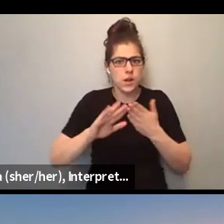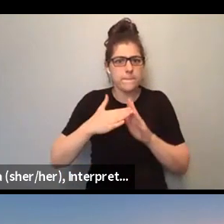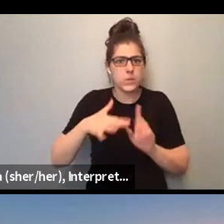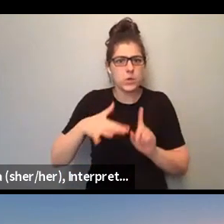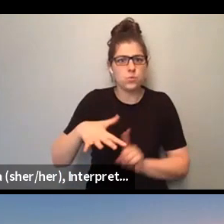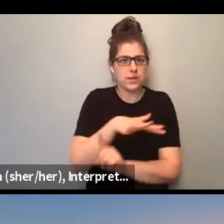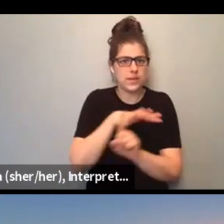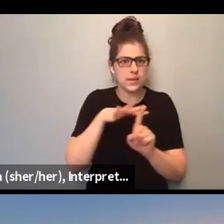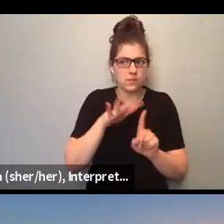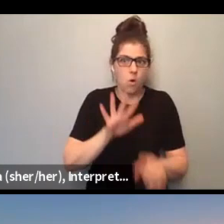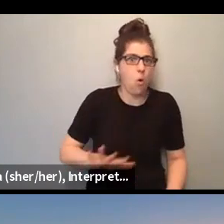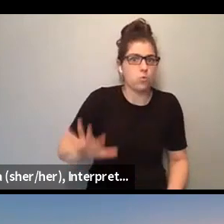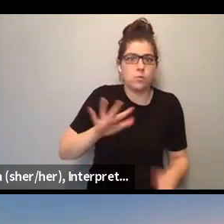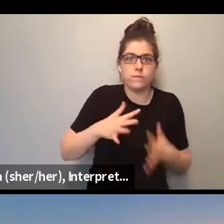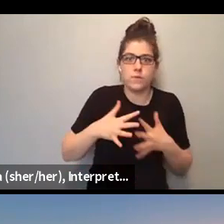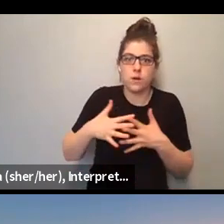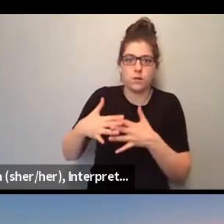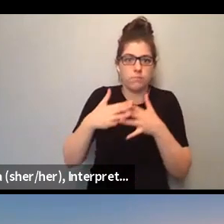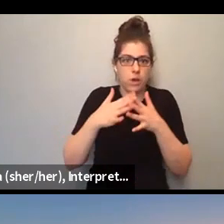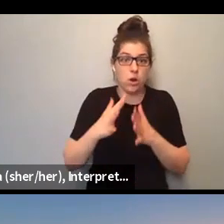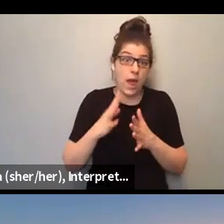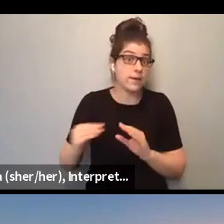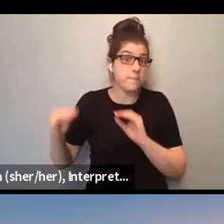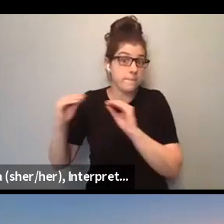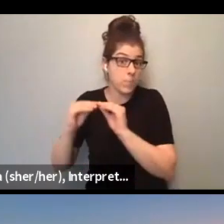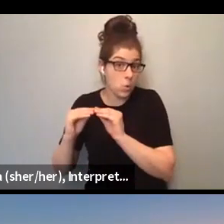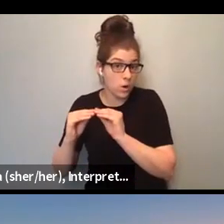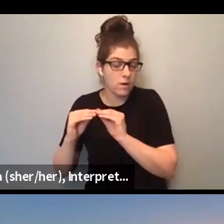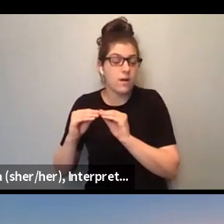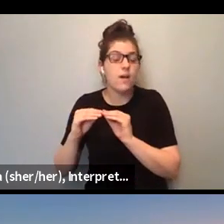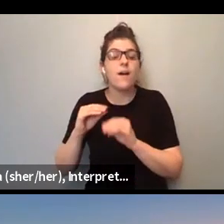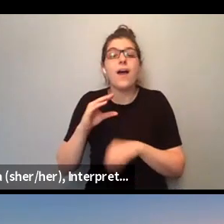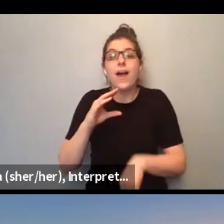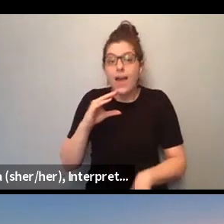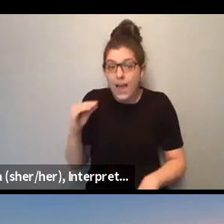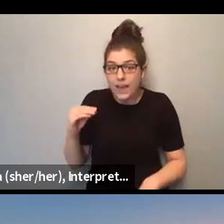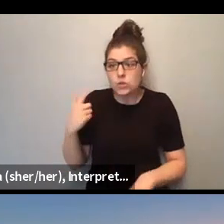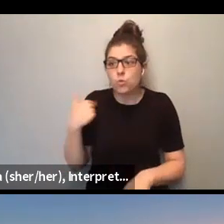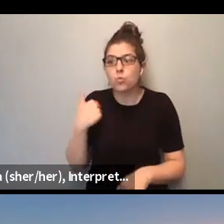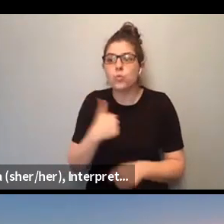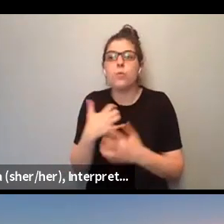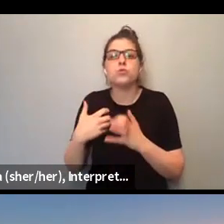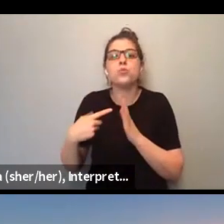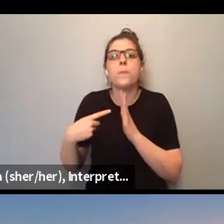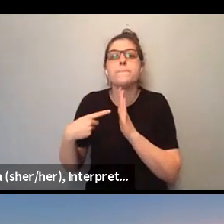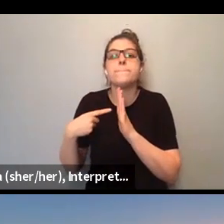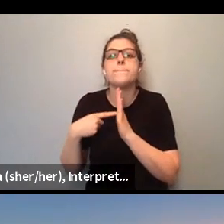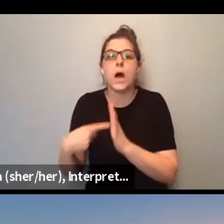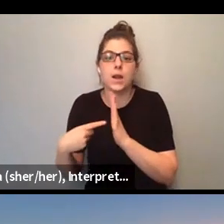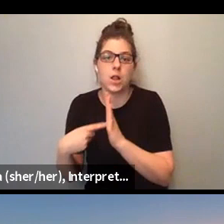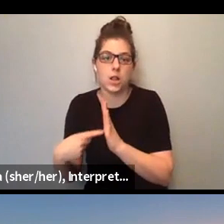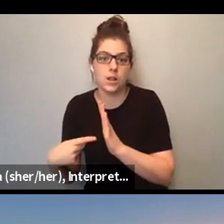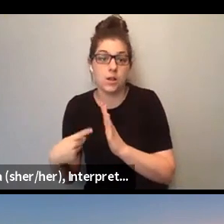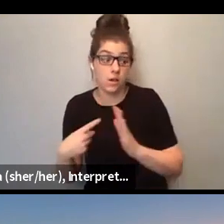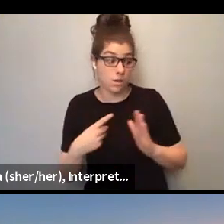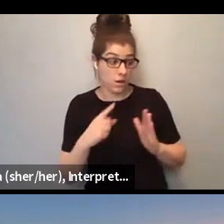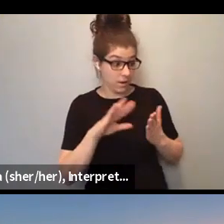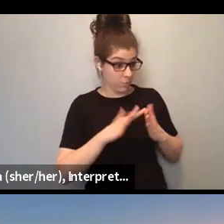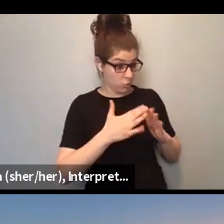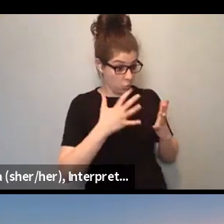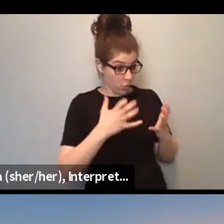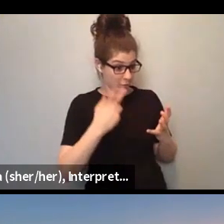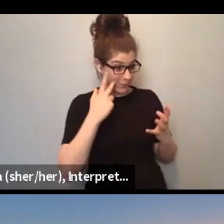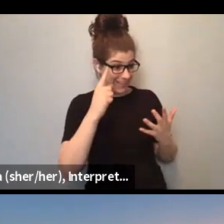our country and beyond, and to model what we hope to bring to our communities through our work with each